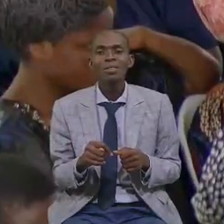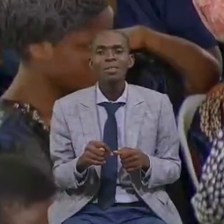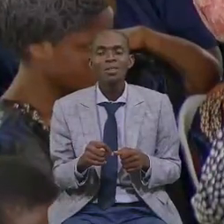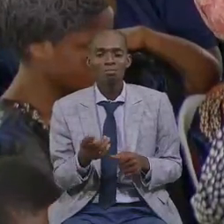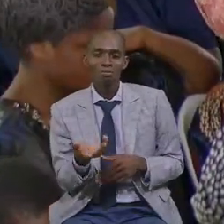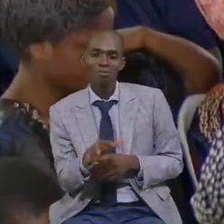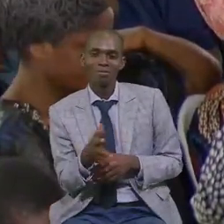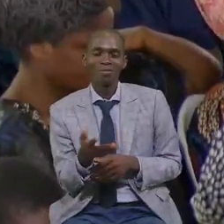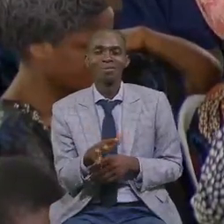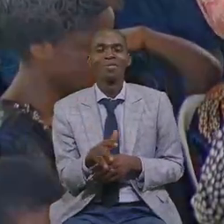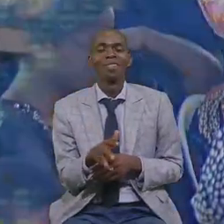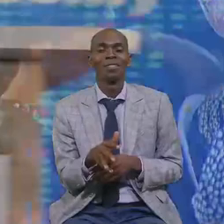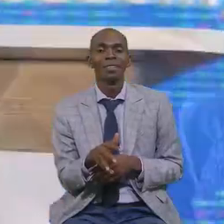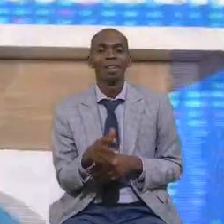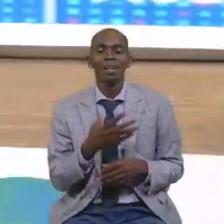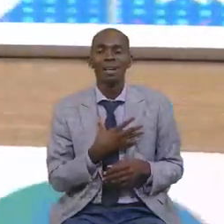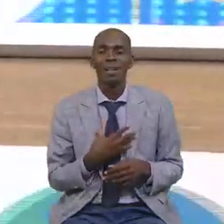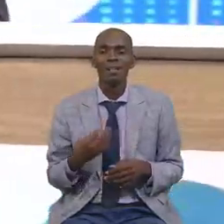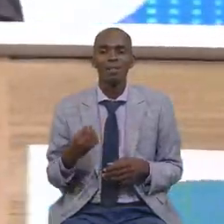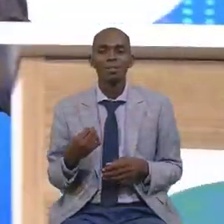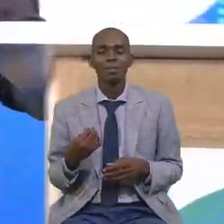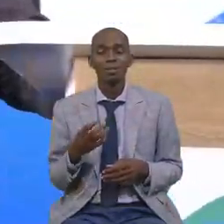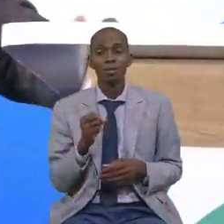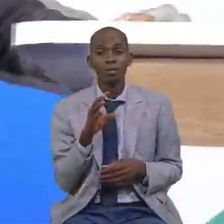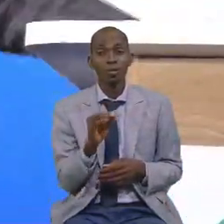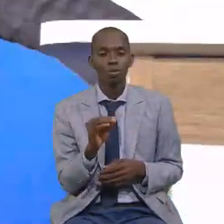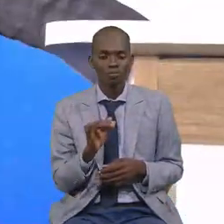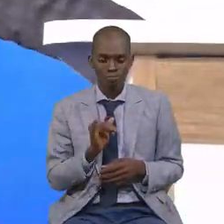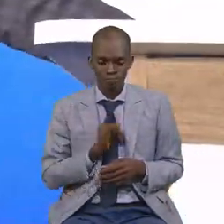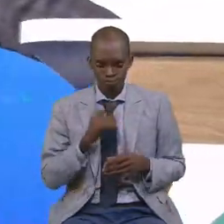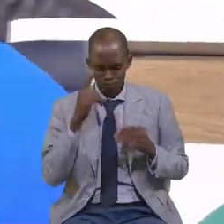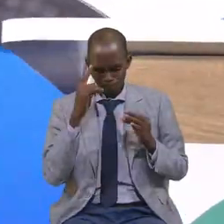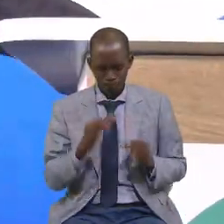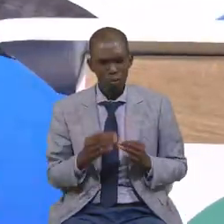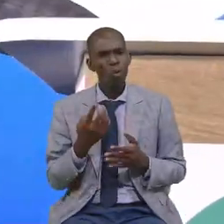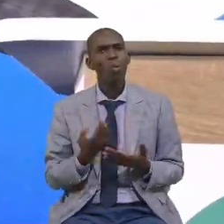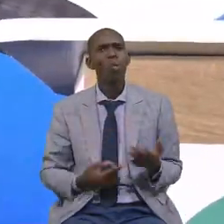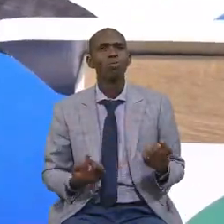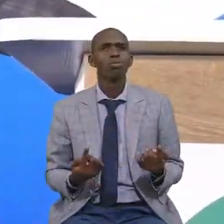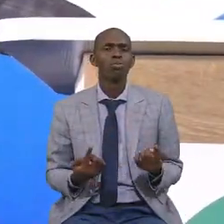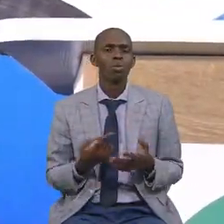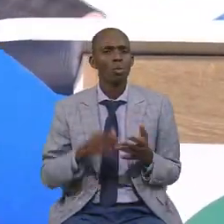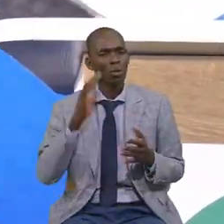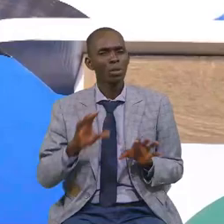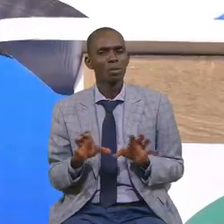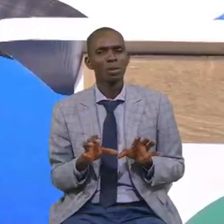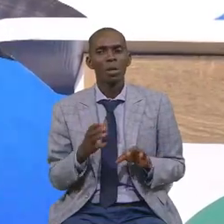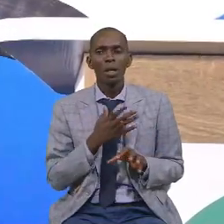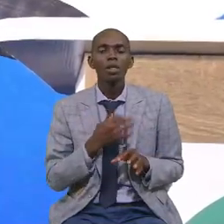compromise. And so I said, what will I do? And the voice of the Lord